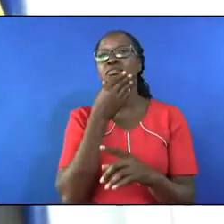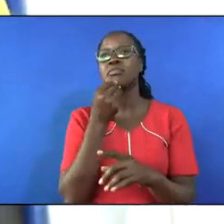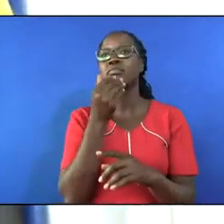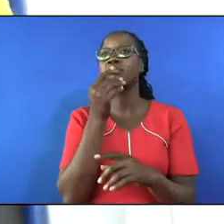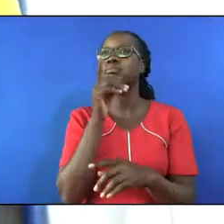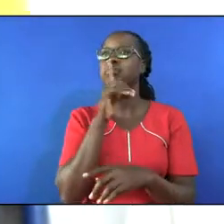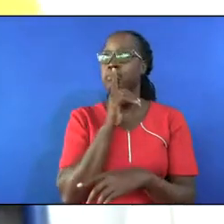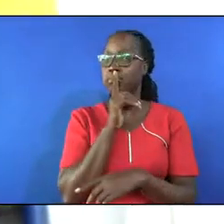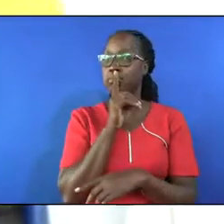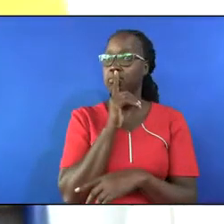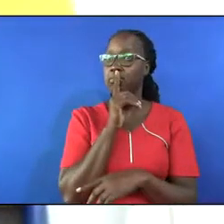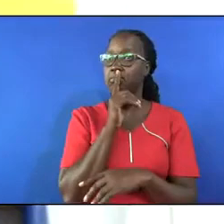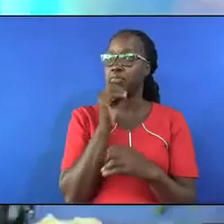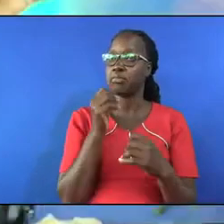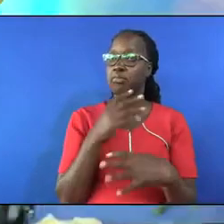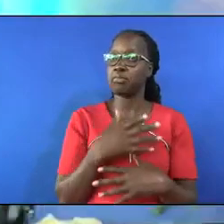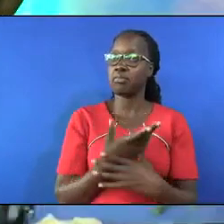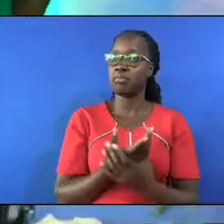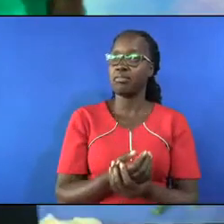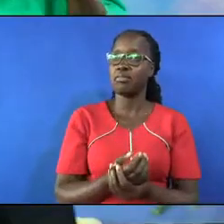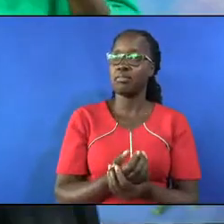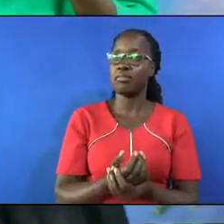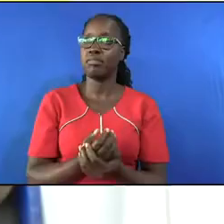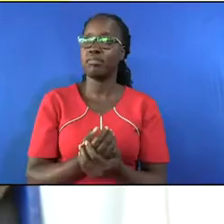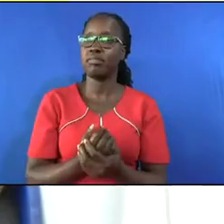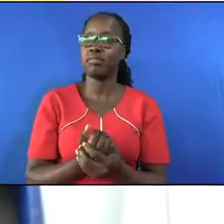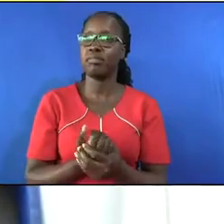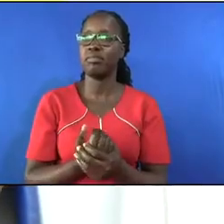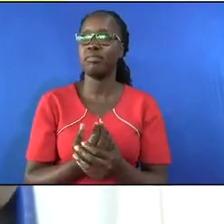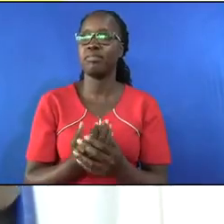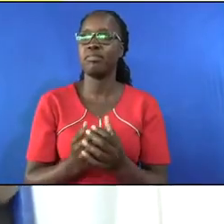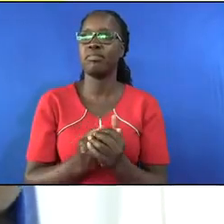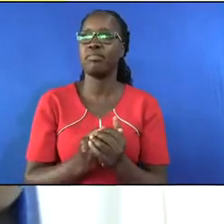said nothing. Yes, thank you so much.